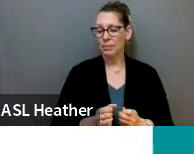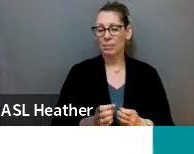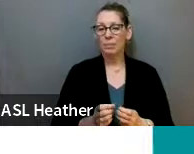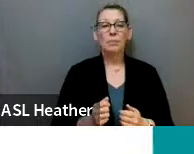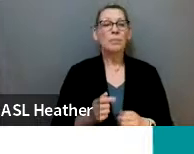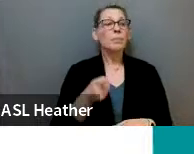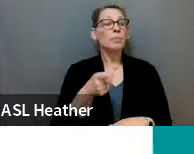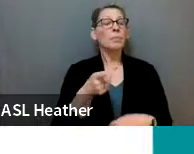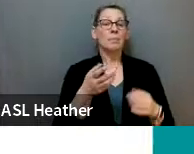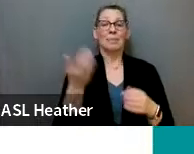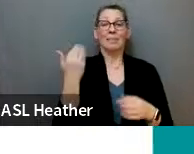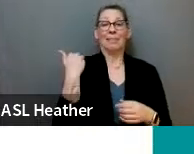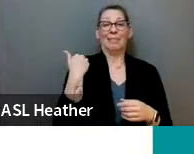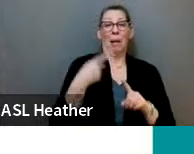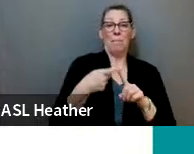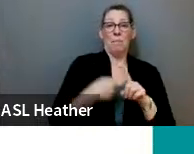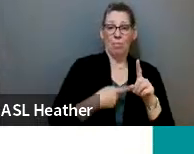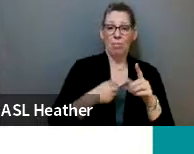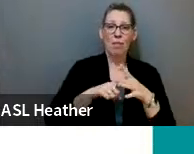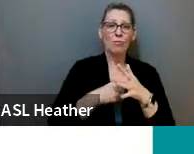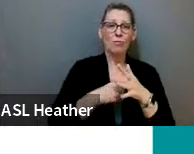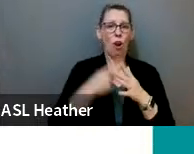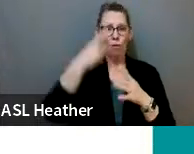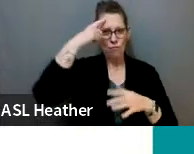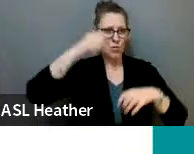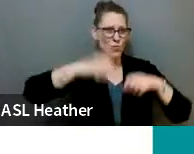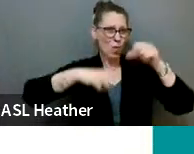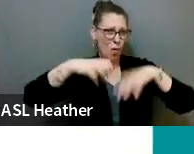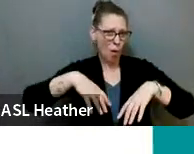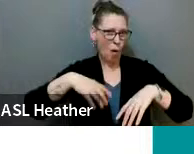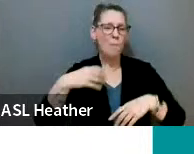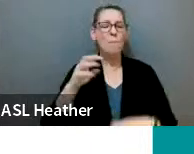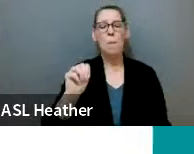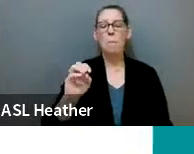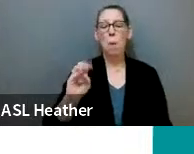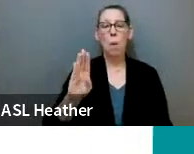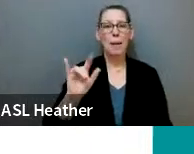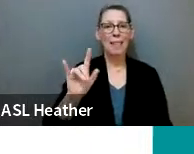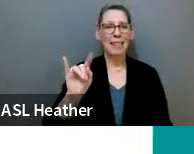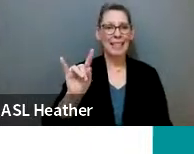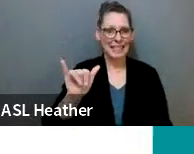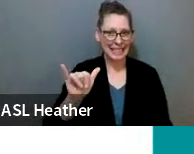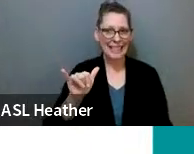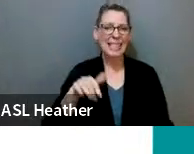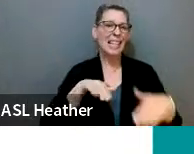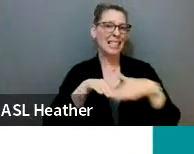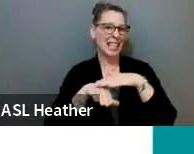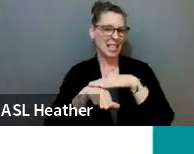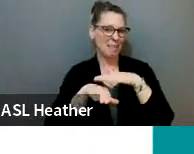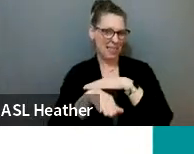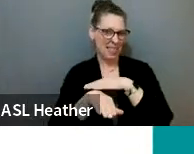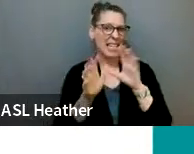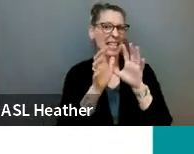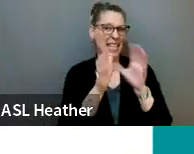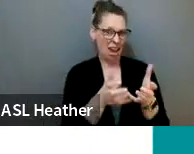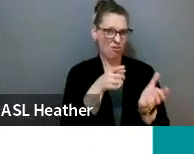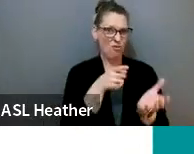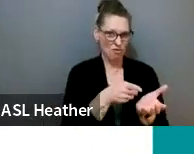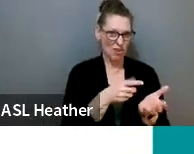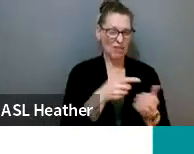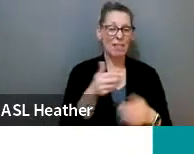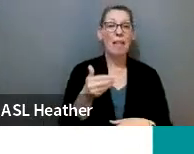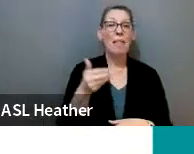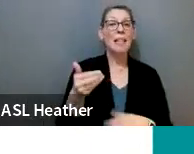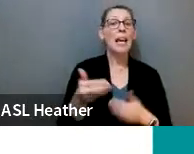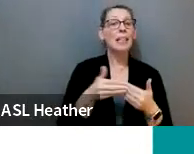So this last month, we began the brainstorming phase with mobility and accessibility category. For the next few